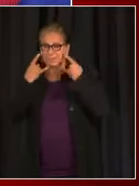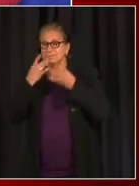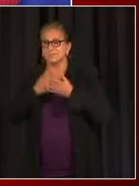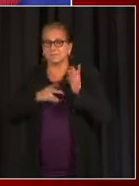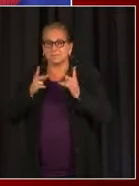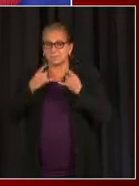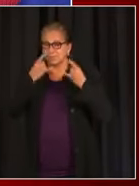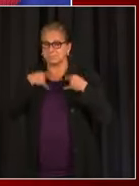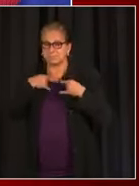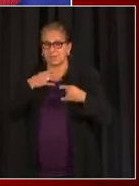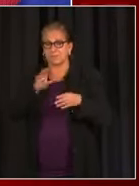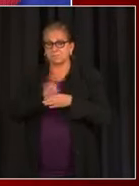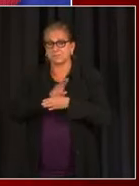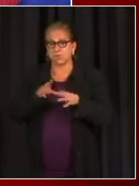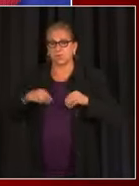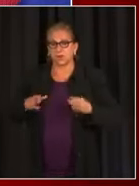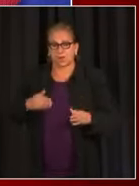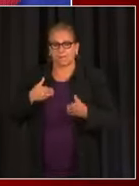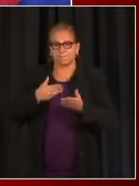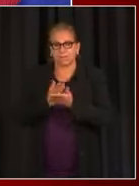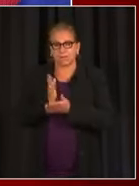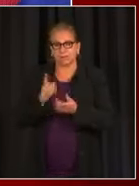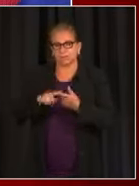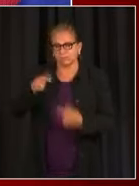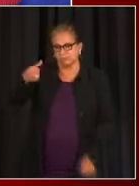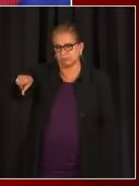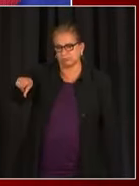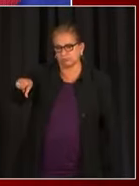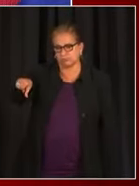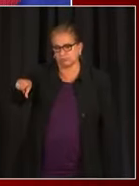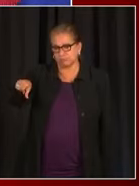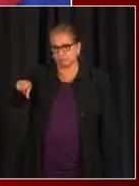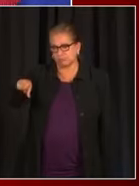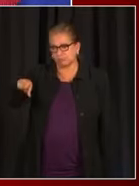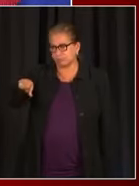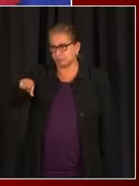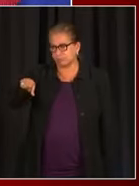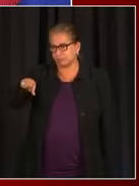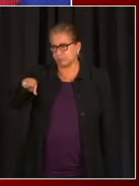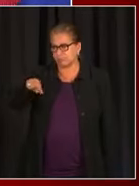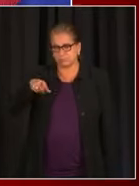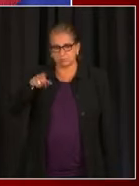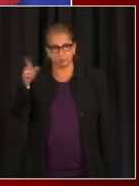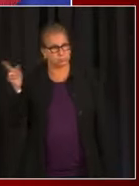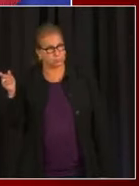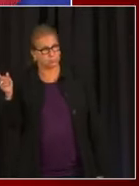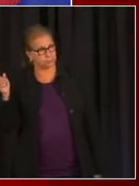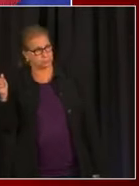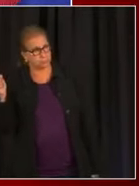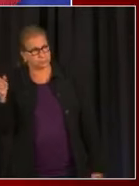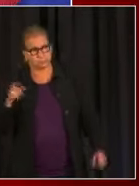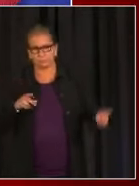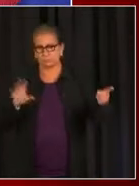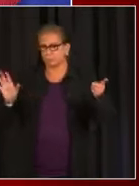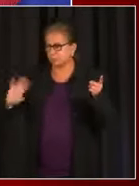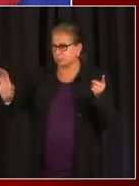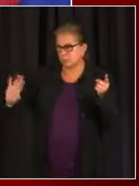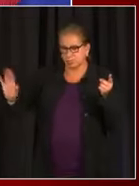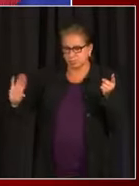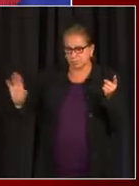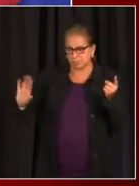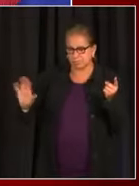are no socially distanced rules in this at all? The only change that we're making today is related to